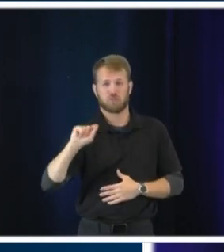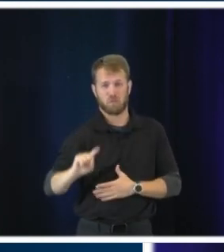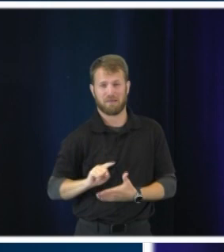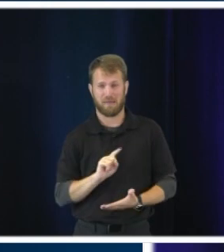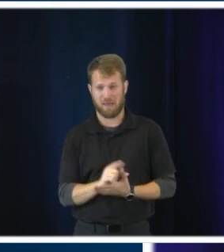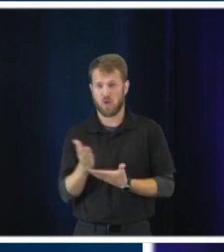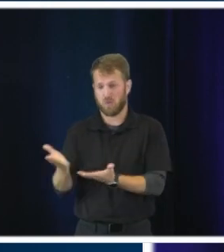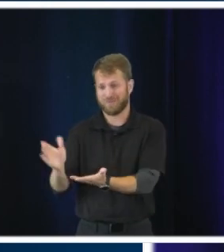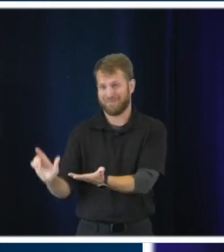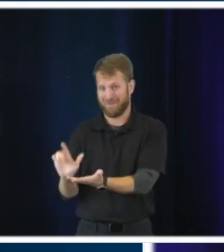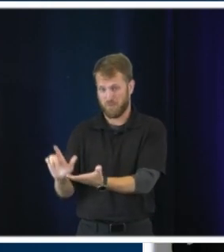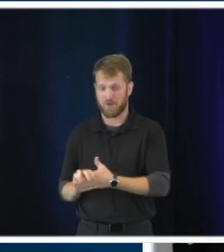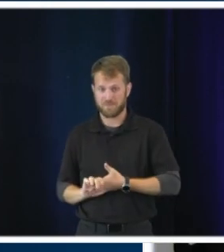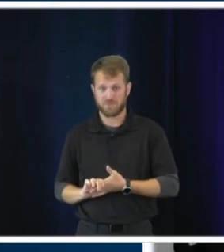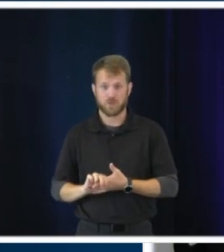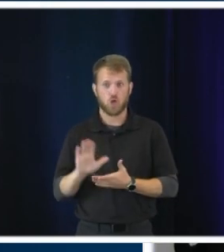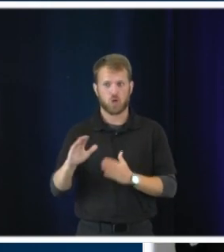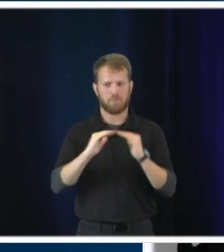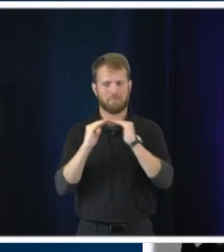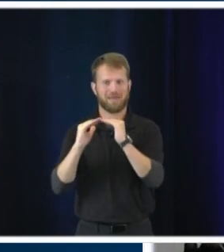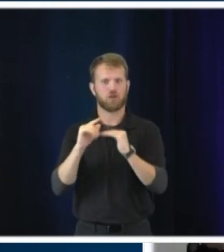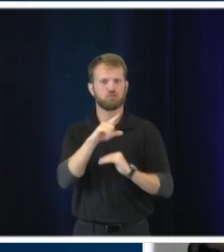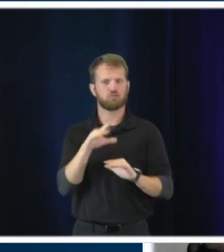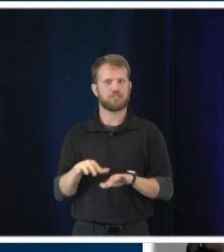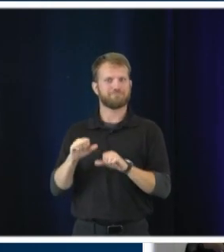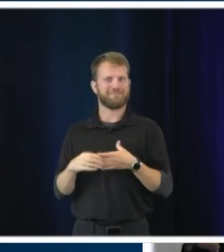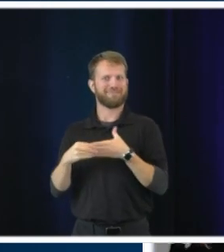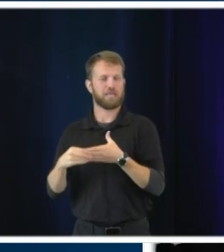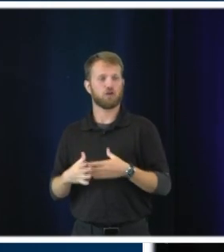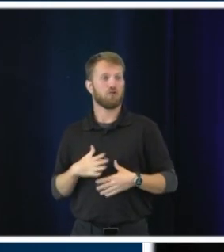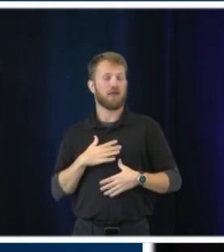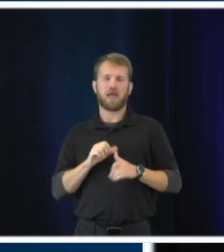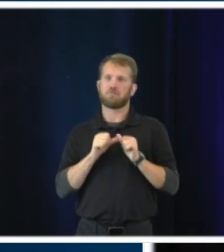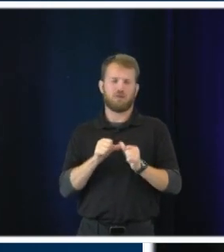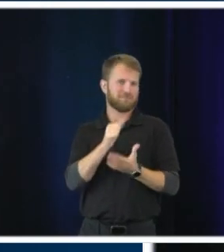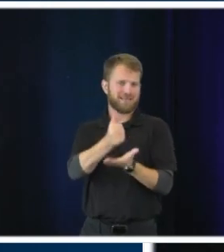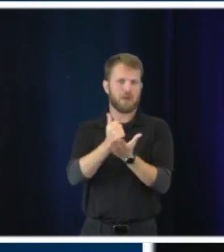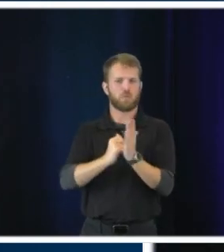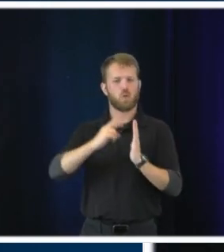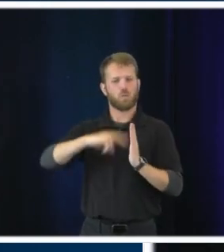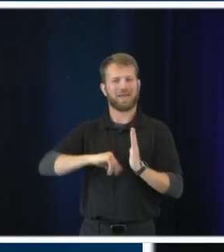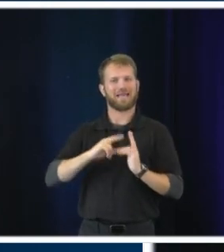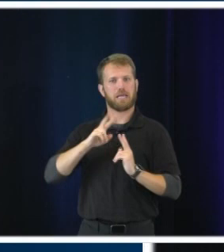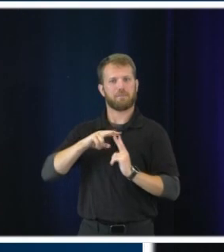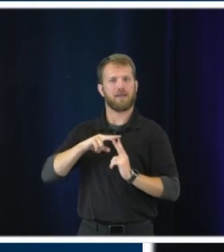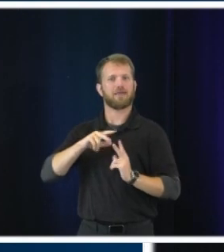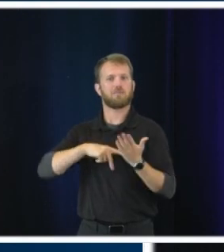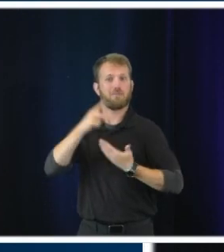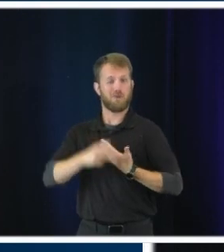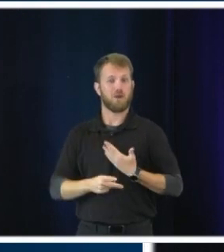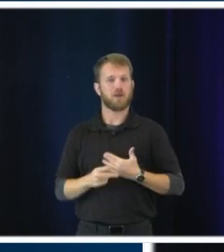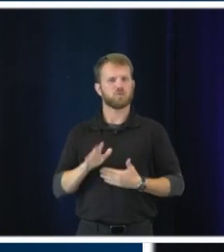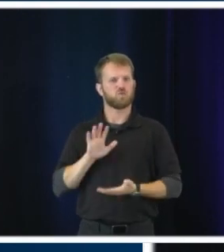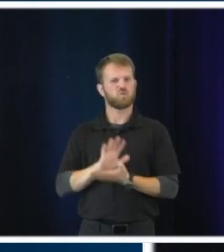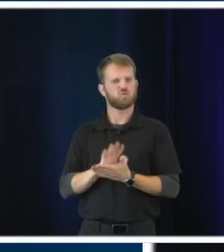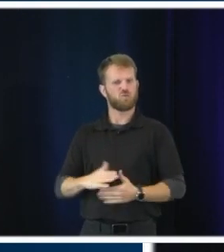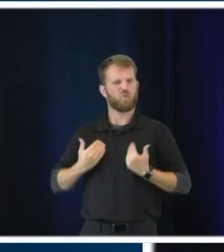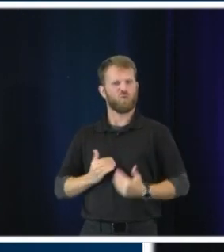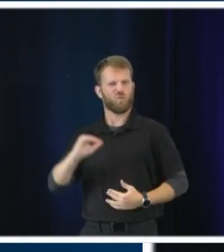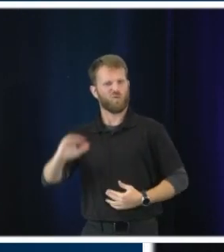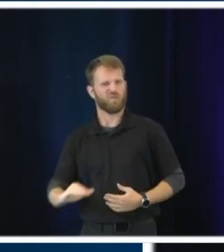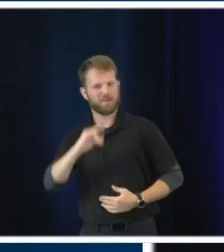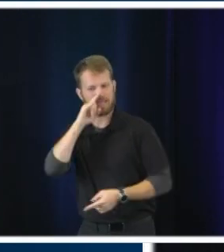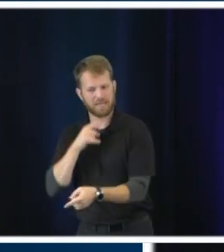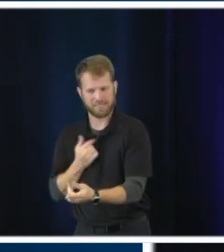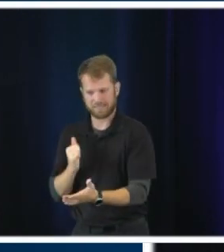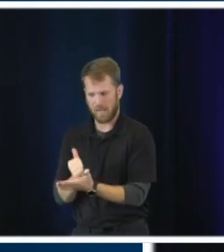library. She is a leader among her peers and a consistent helper with the Reading Buddies program that helps school-aged children develop